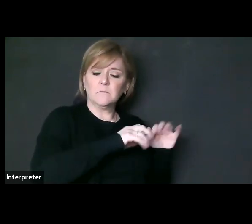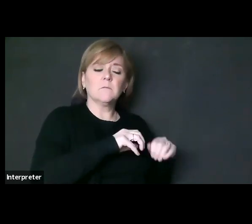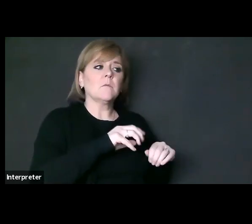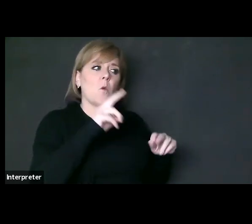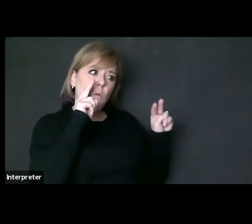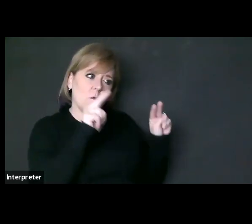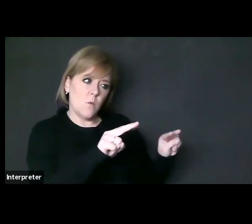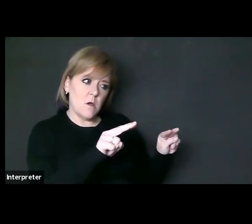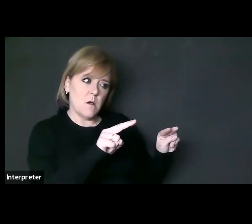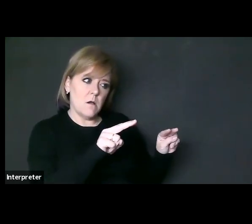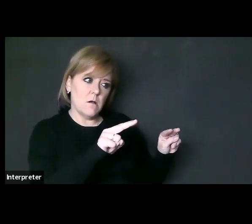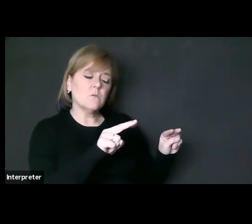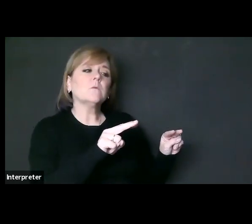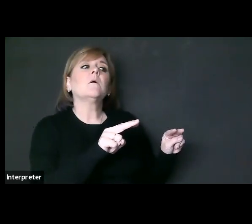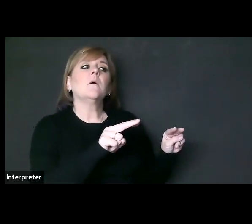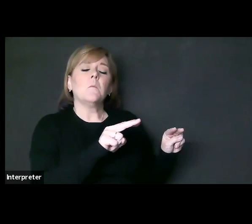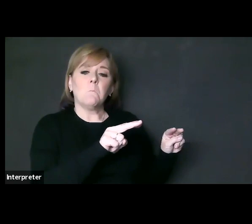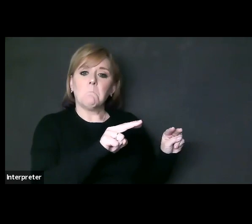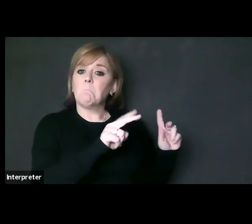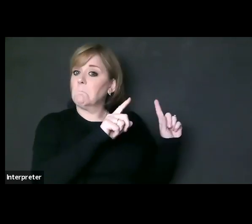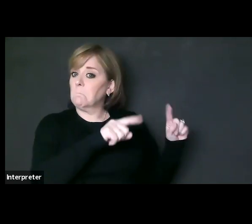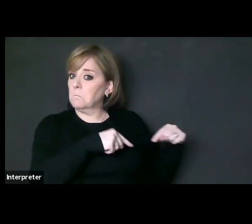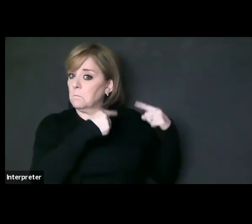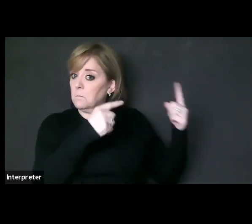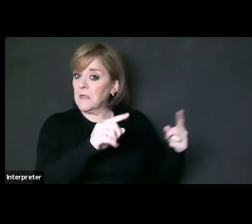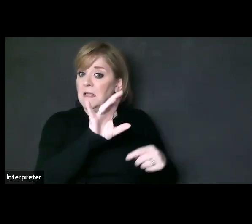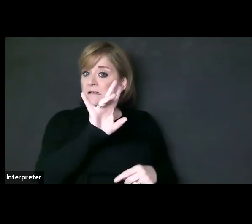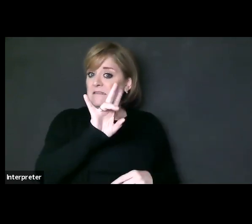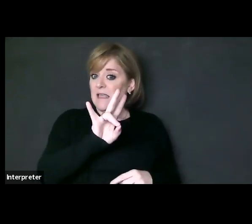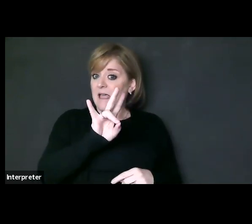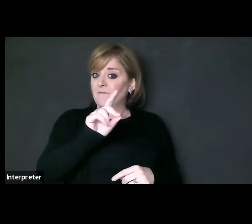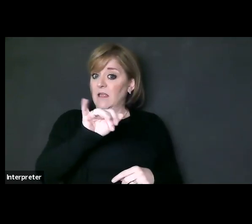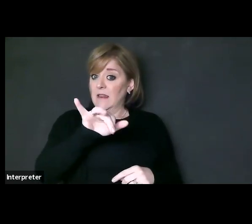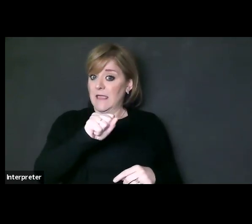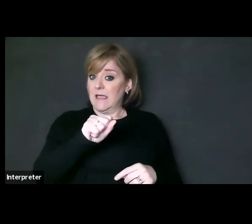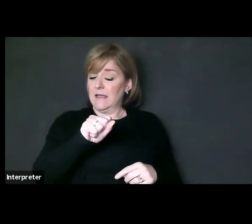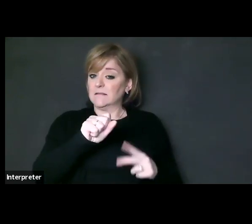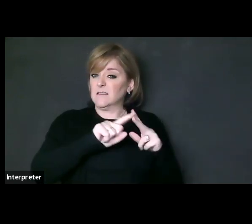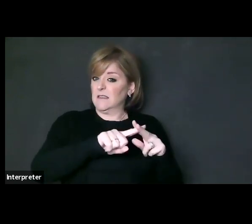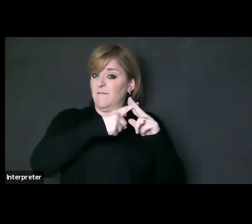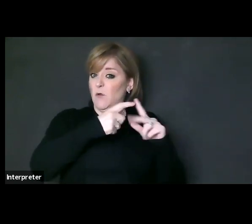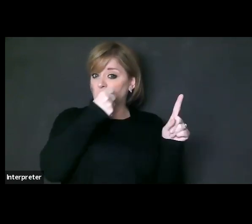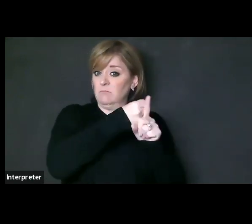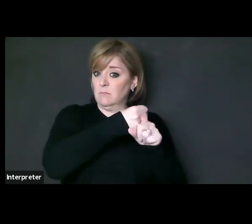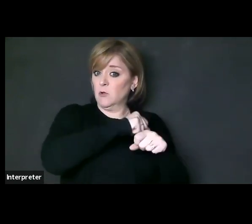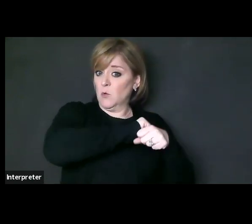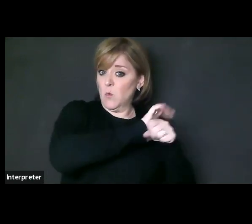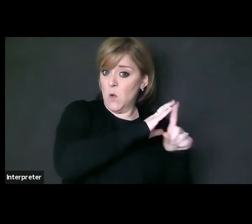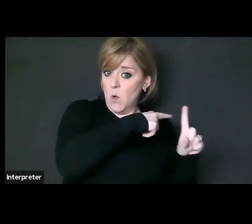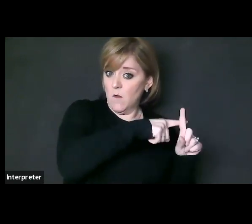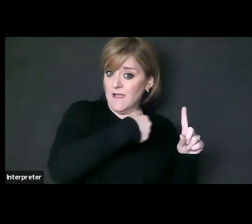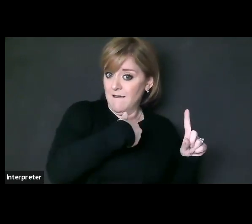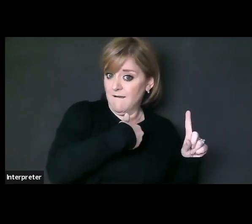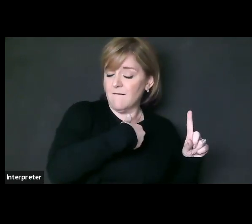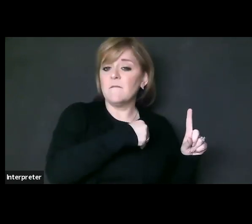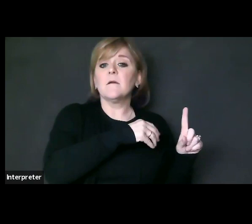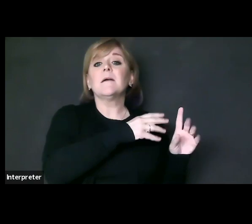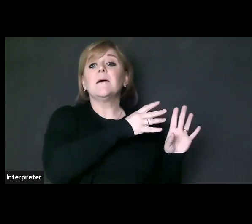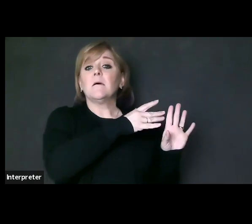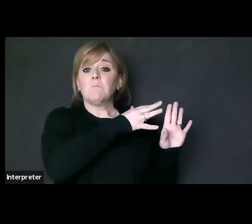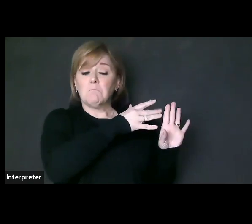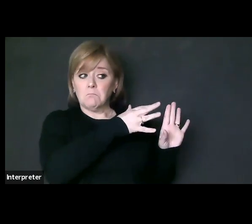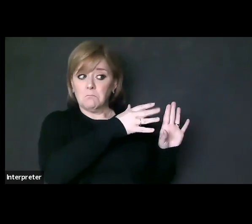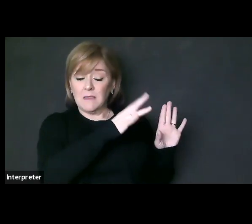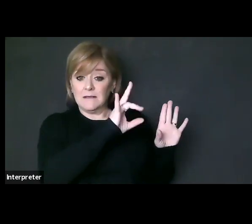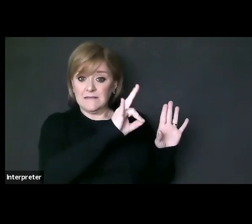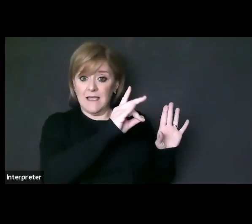has been, it's been at least 7 days since they became symptomatic. Plus, we want to make sure that they've